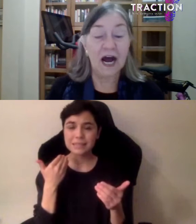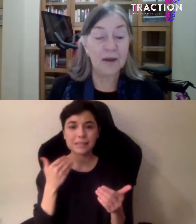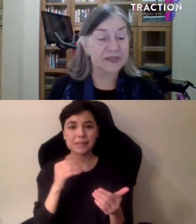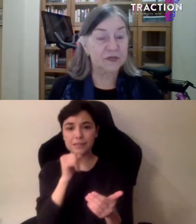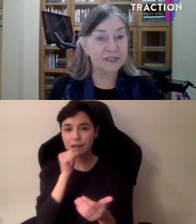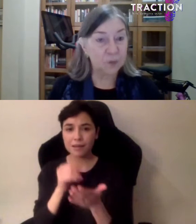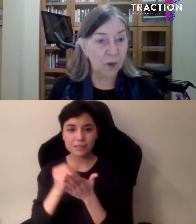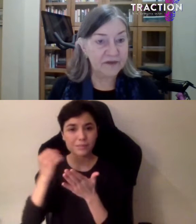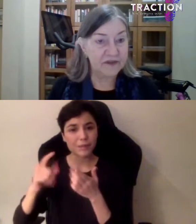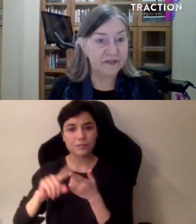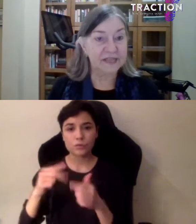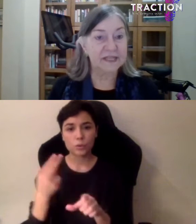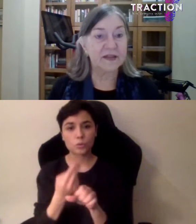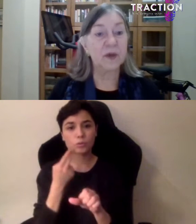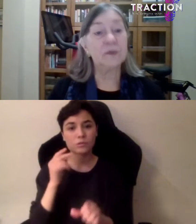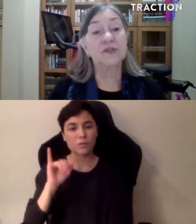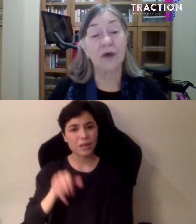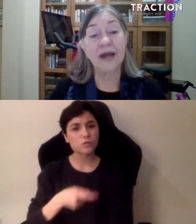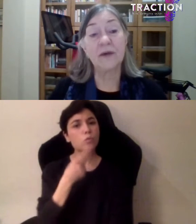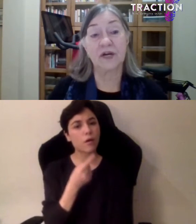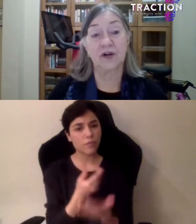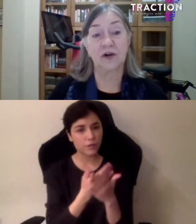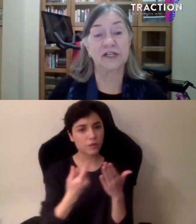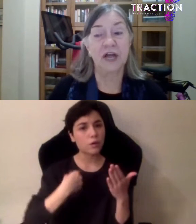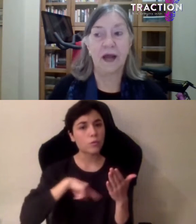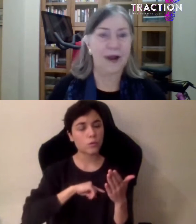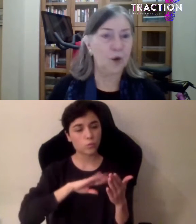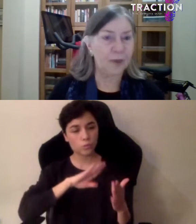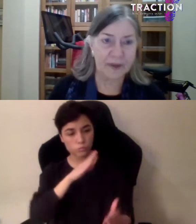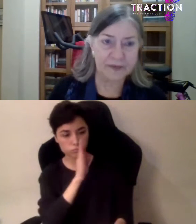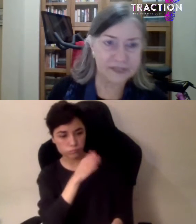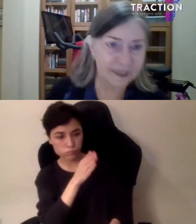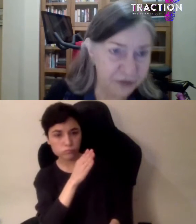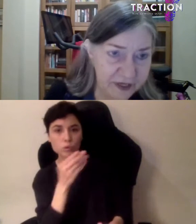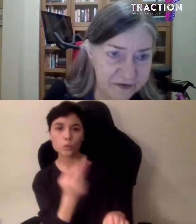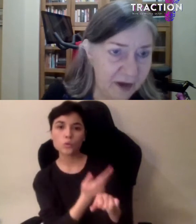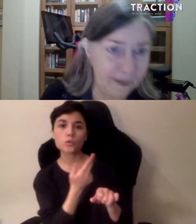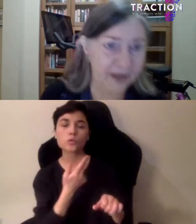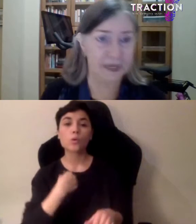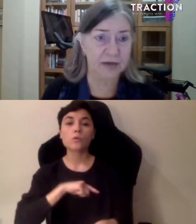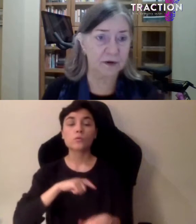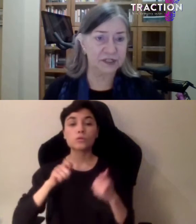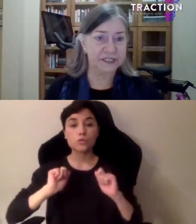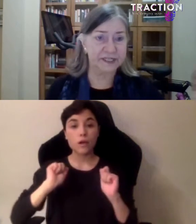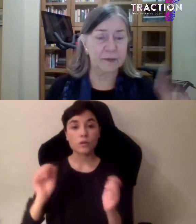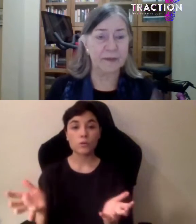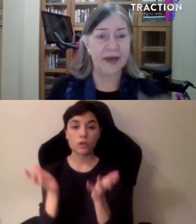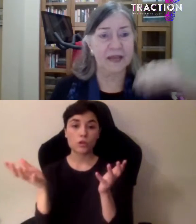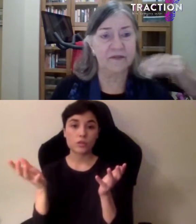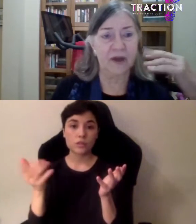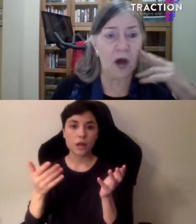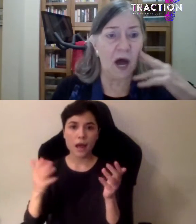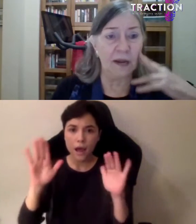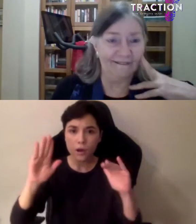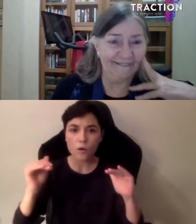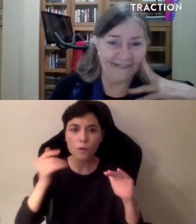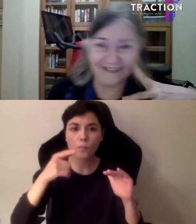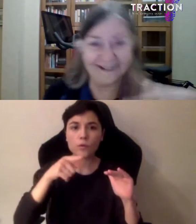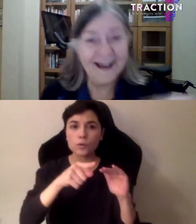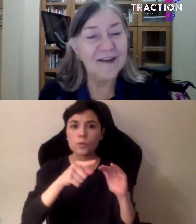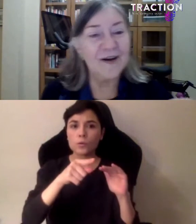Okay, so that's one of the things. And then we would try to encourage, I hope I'm on the same train of thought, Michael. I don't know, just steer me back if I'm